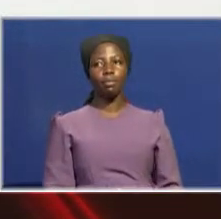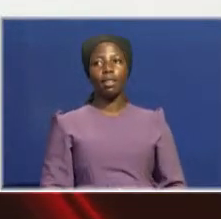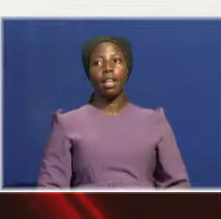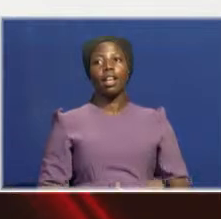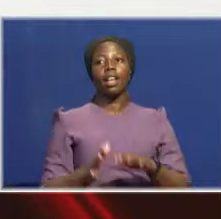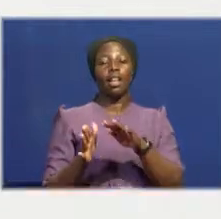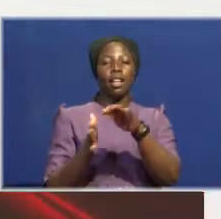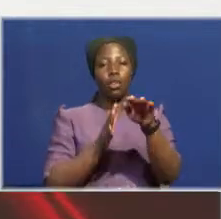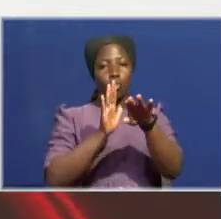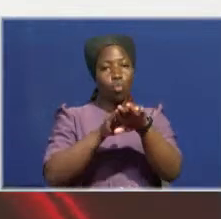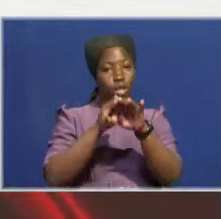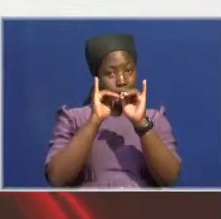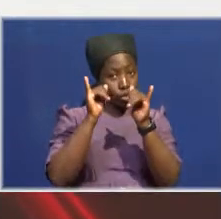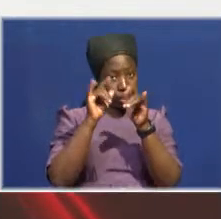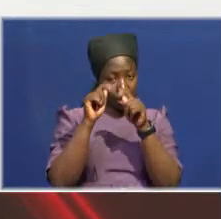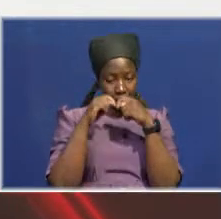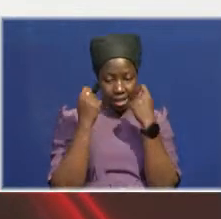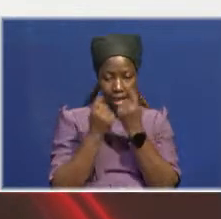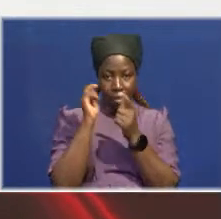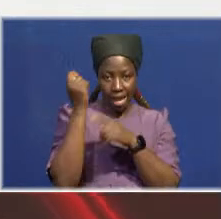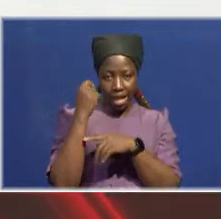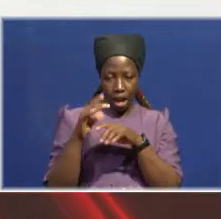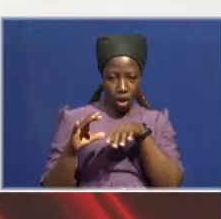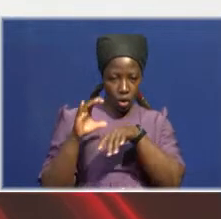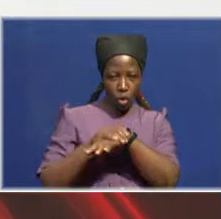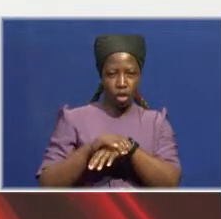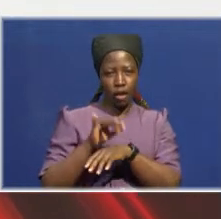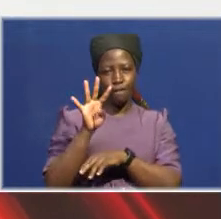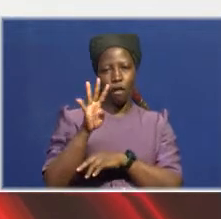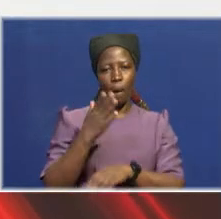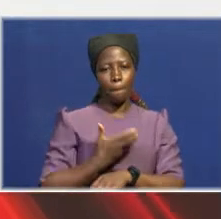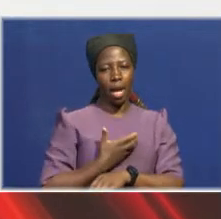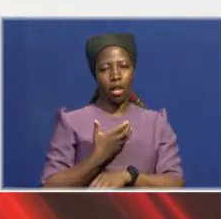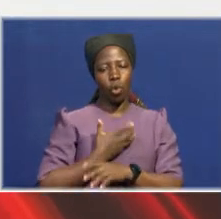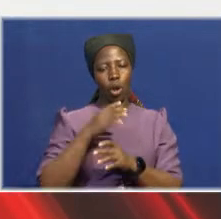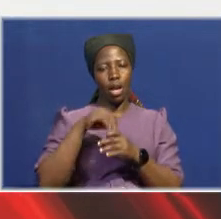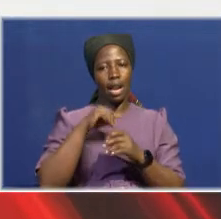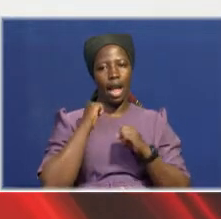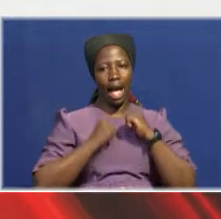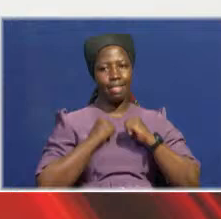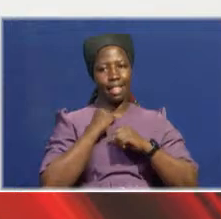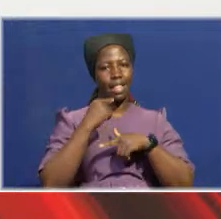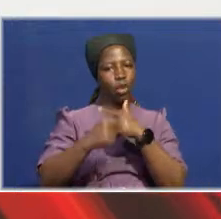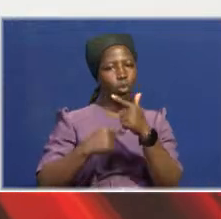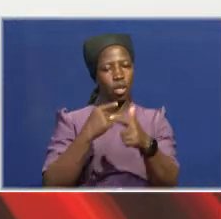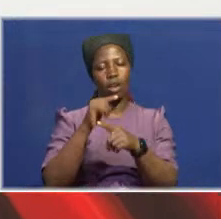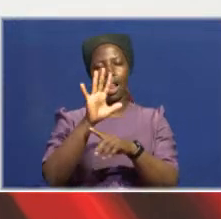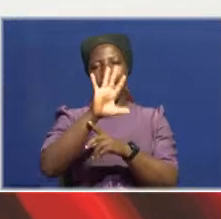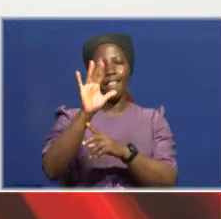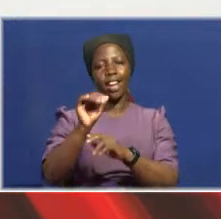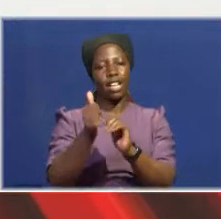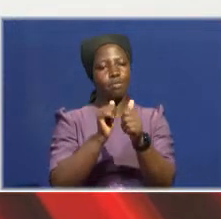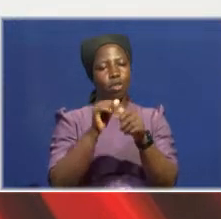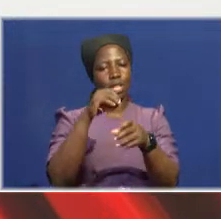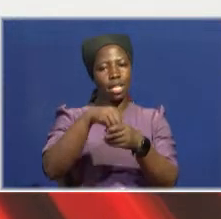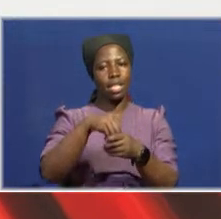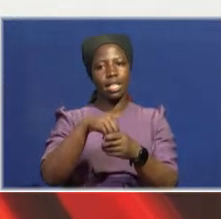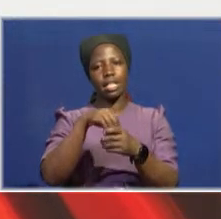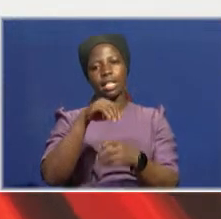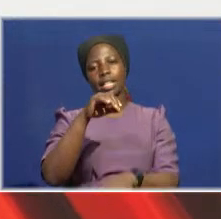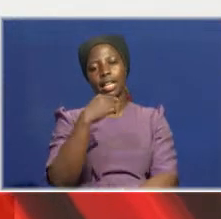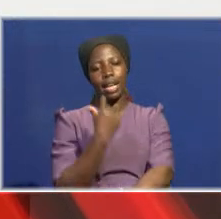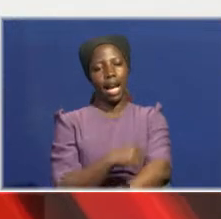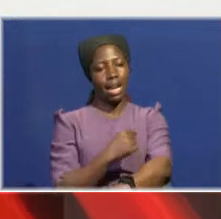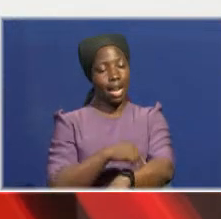And now some good news. Team Kenya bagged 4 medals in athletics in the ongoing African Games in Accra, Ghana.